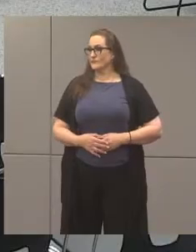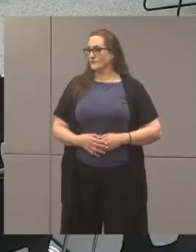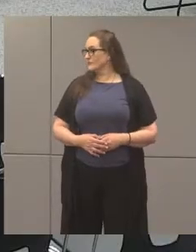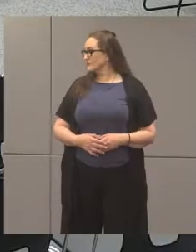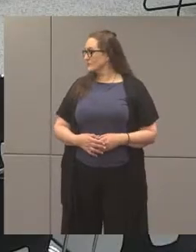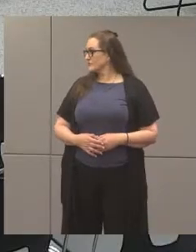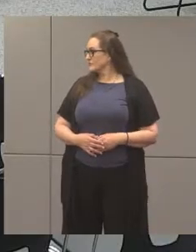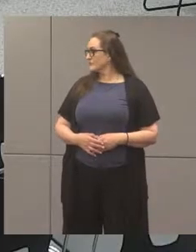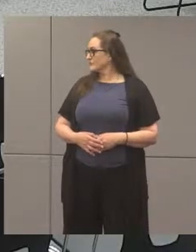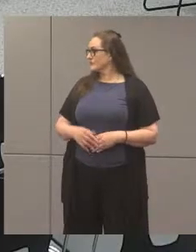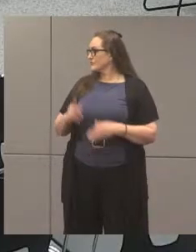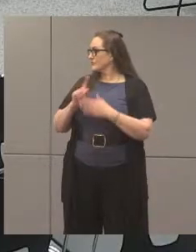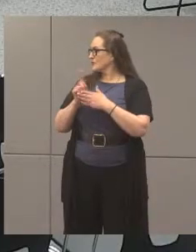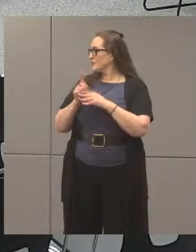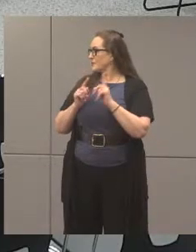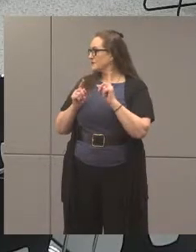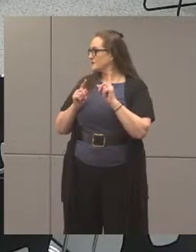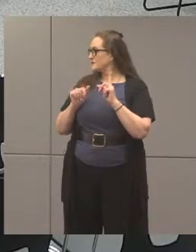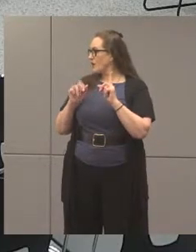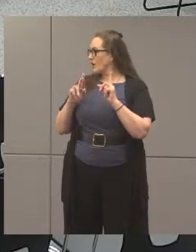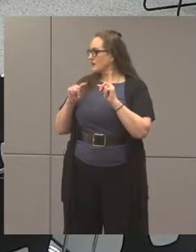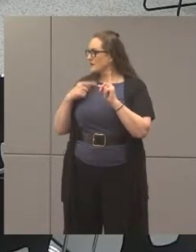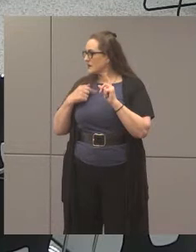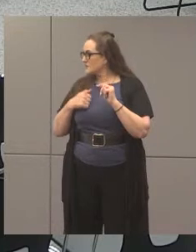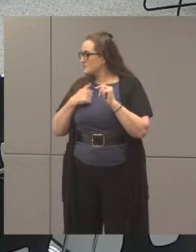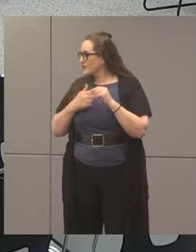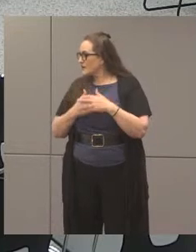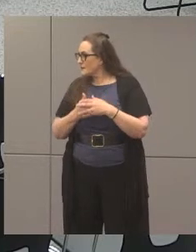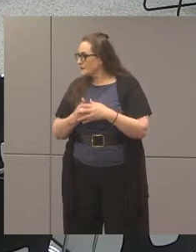Art, just a moment, Art. I'm sorry. Miss, good.